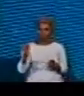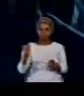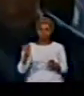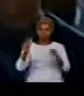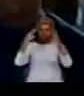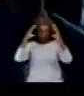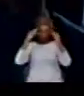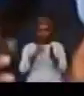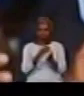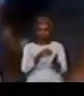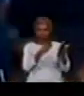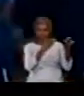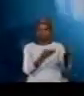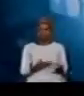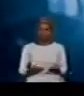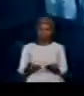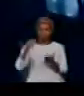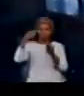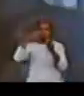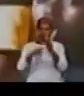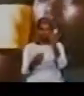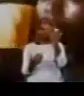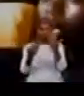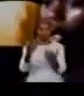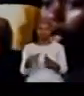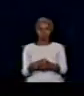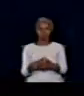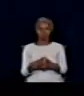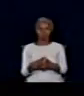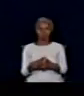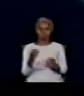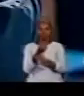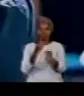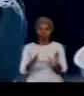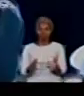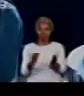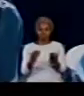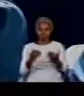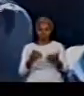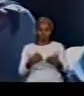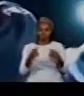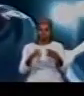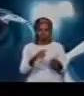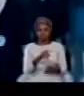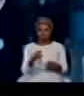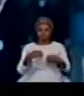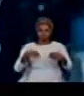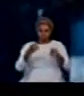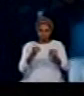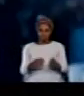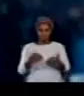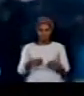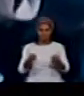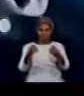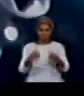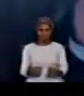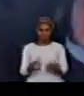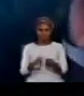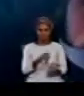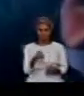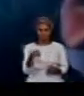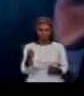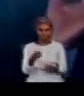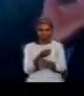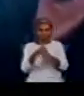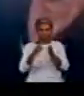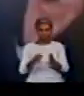the works of the devil tonight in your life, they're destroyed in Jesus' name. The